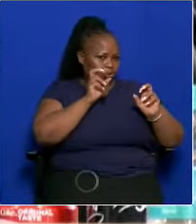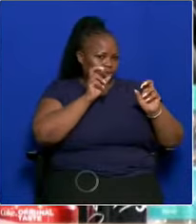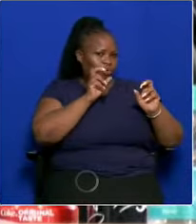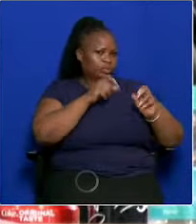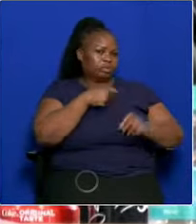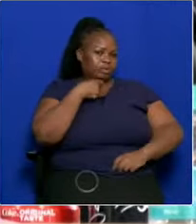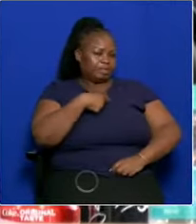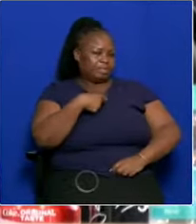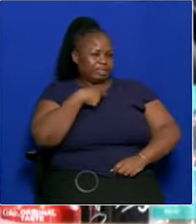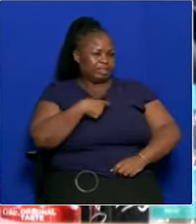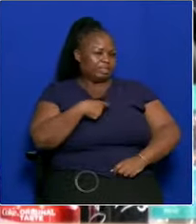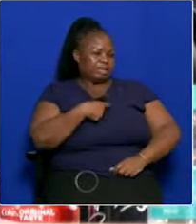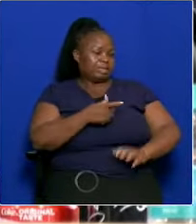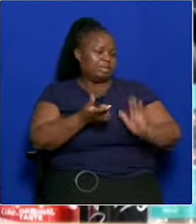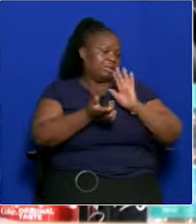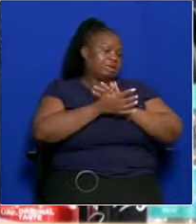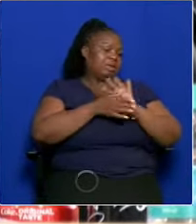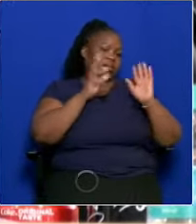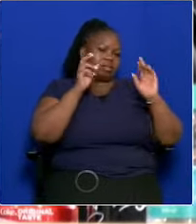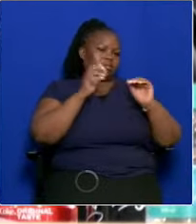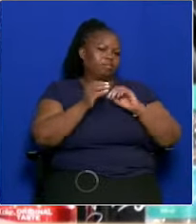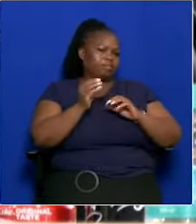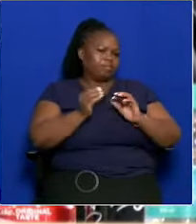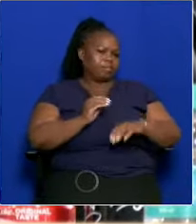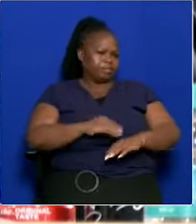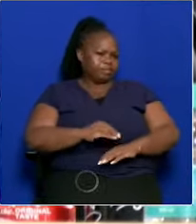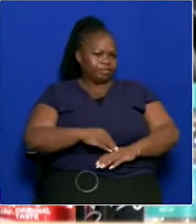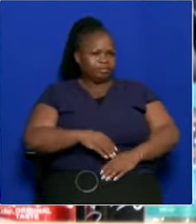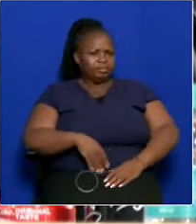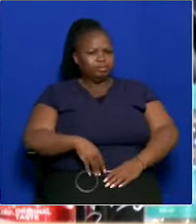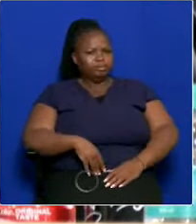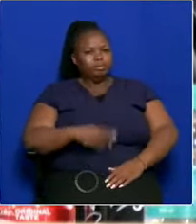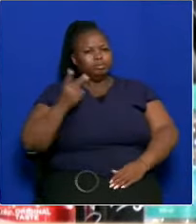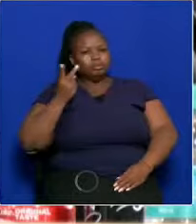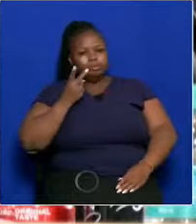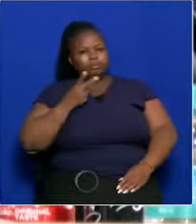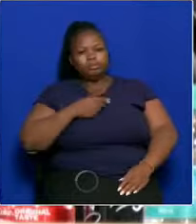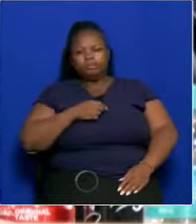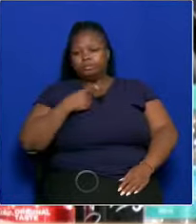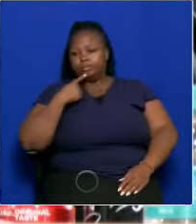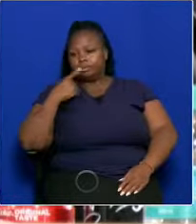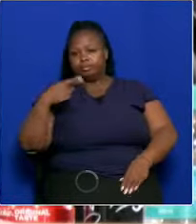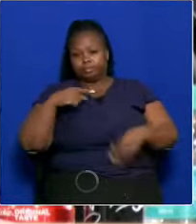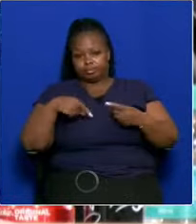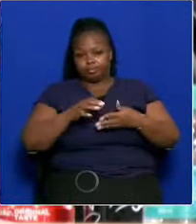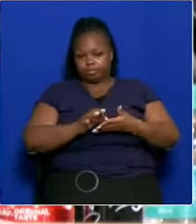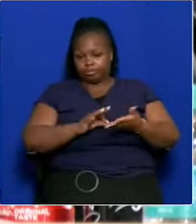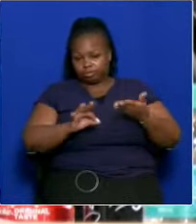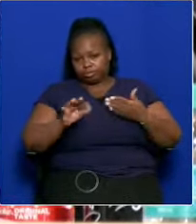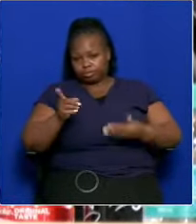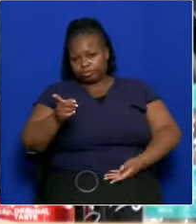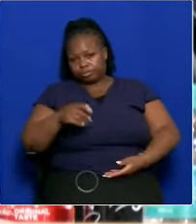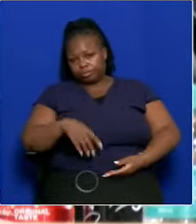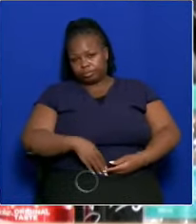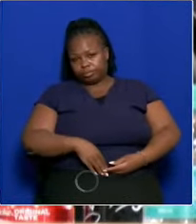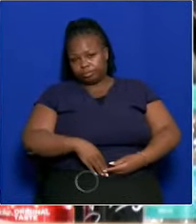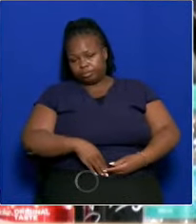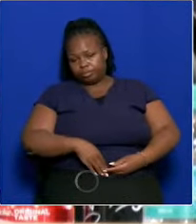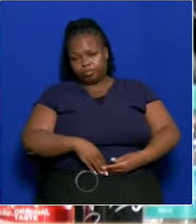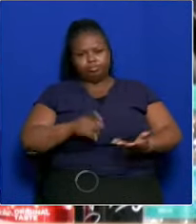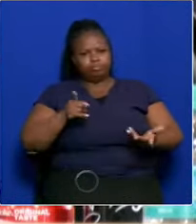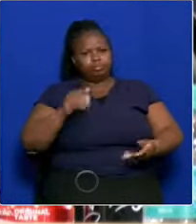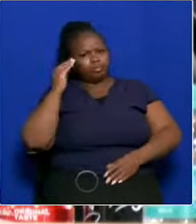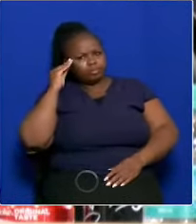legal problems. On top of that, he clearly comes to you about his contract. You take interest in how much he gets